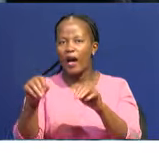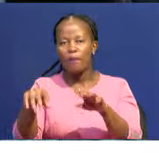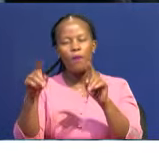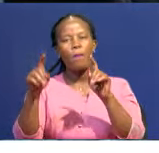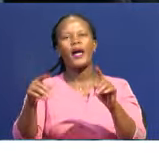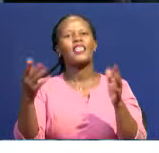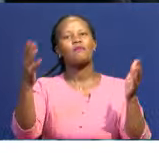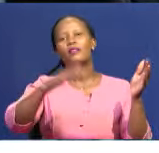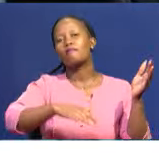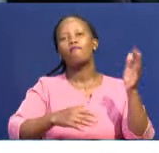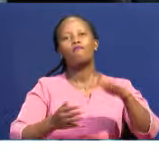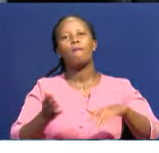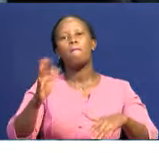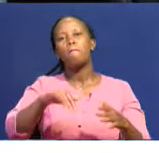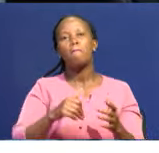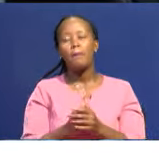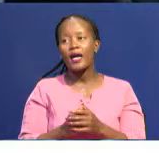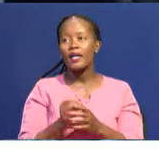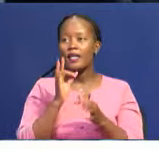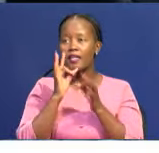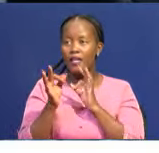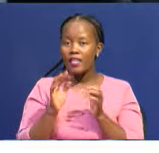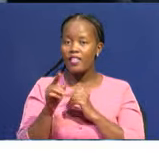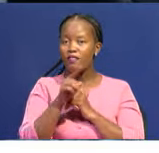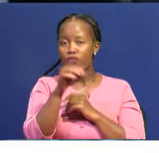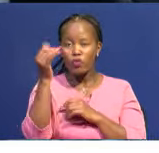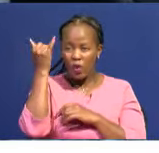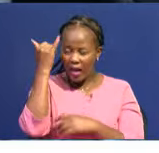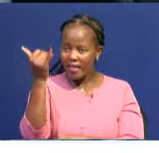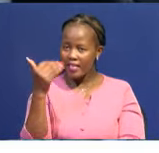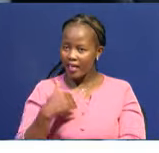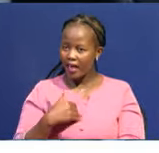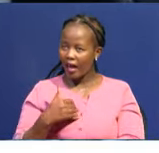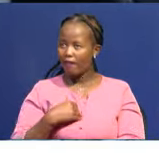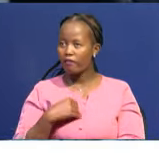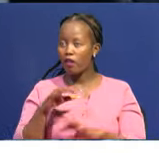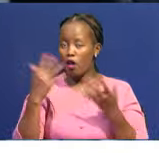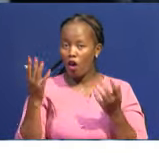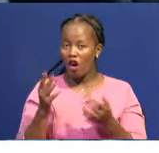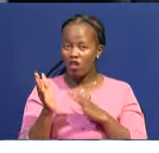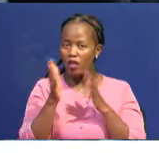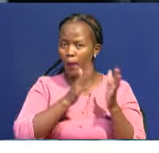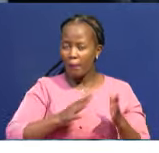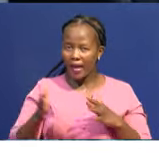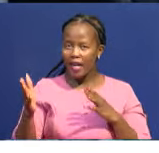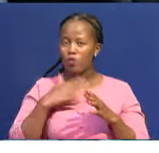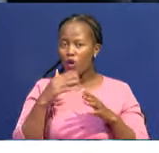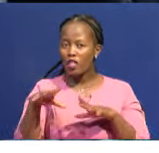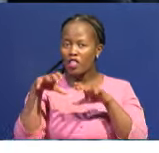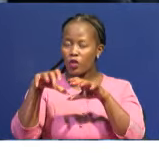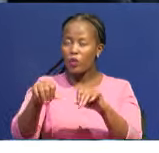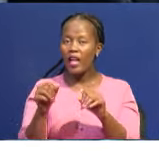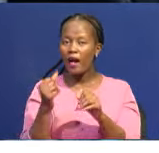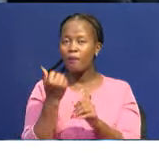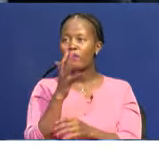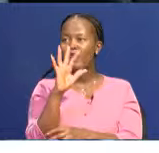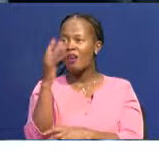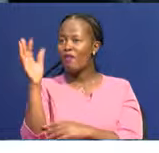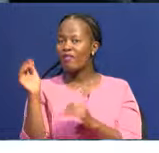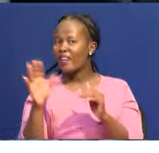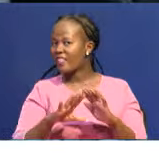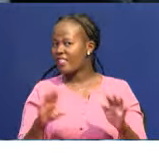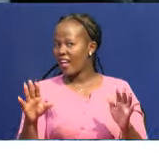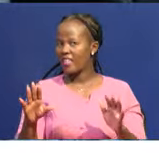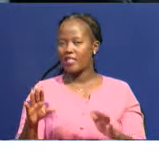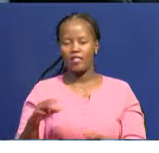If you have an idea, if you have an idea of a dream that you want to grab forest land, please you look for another